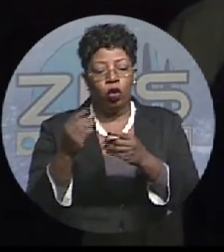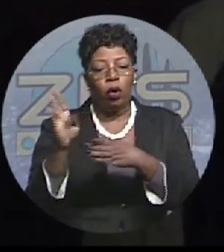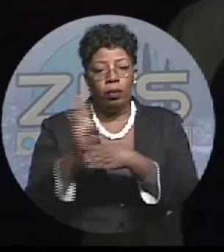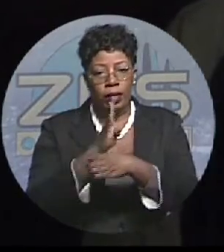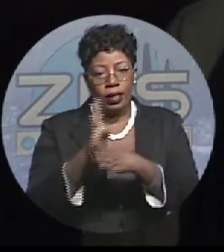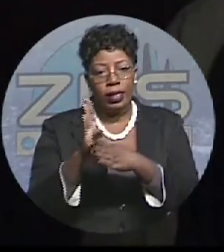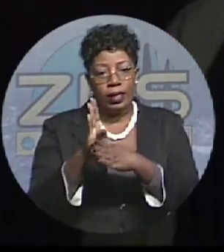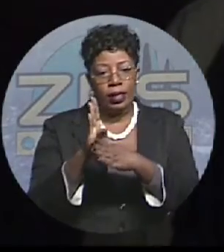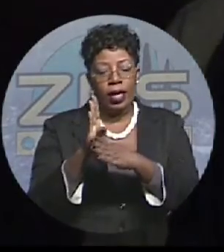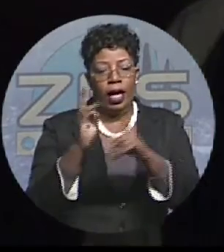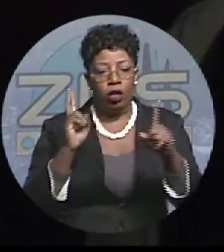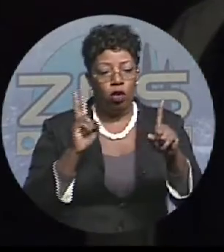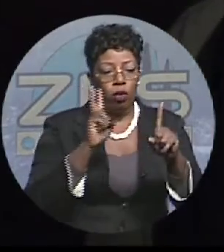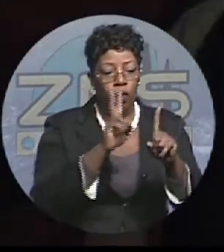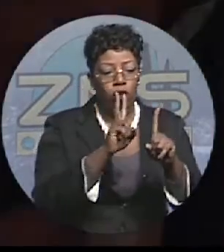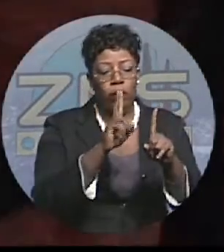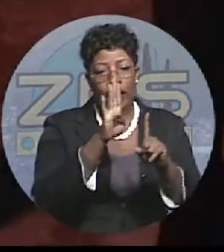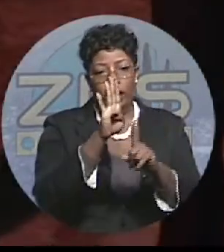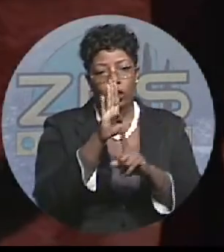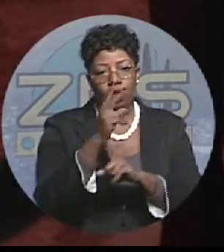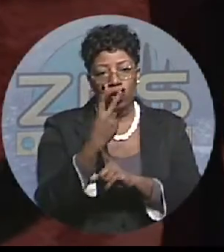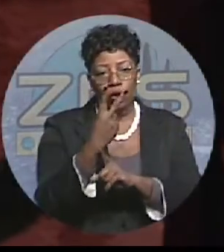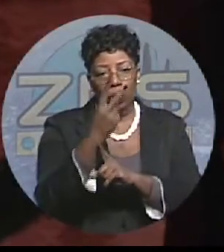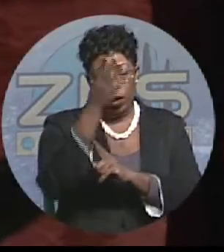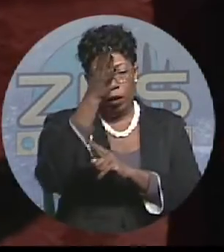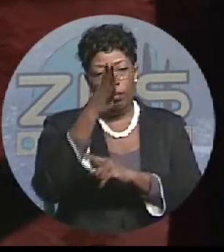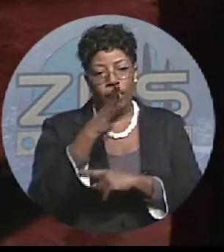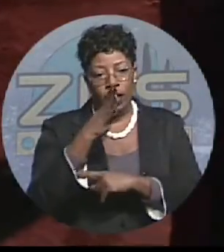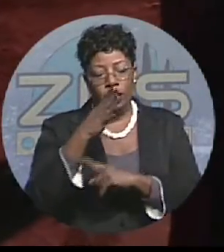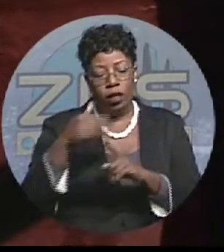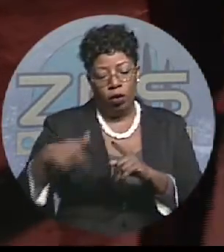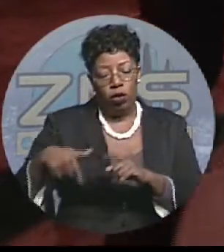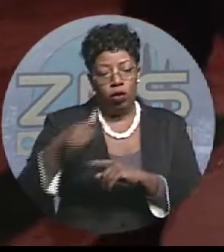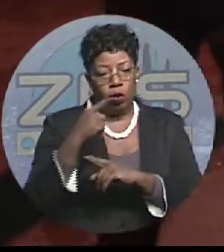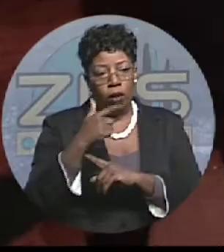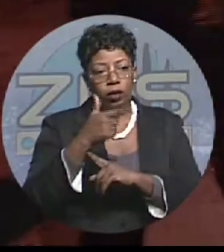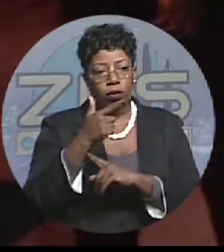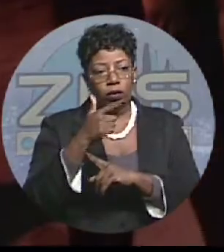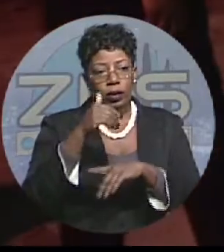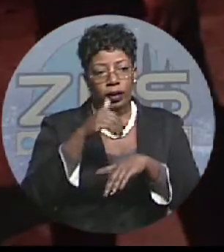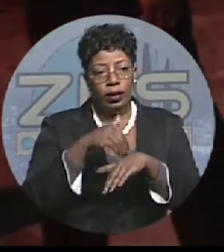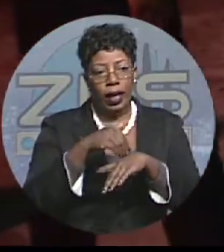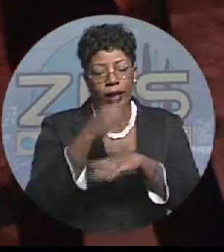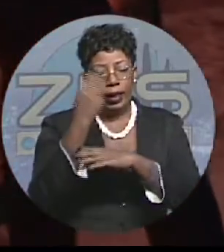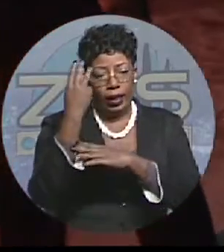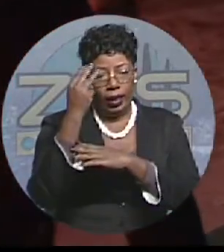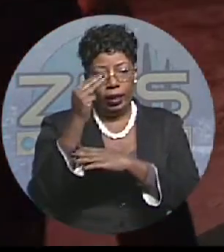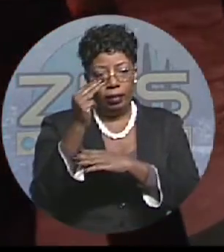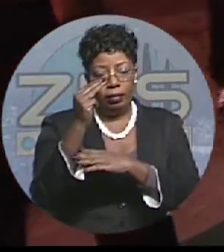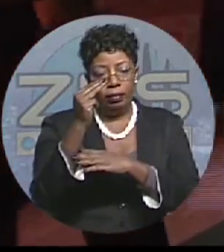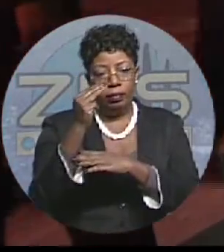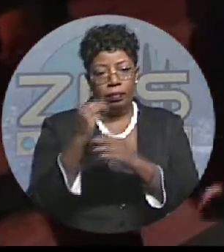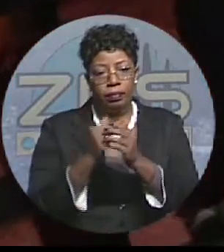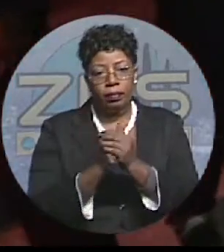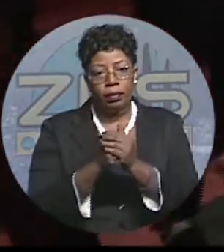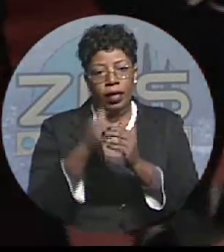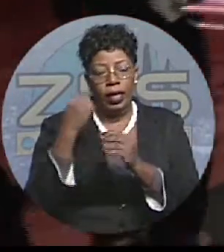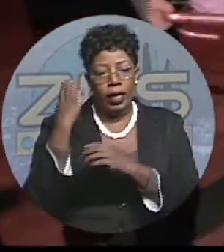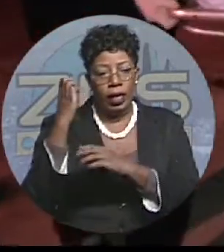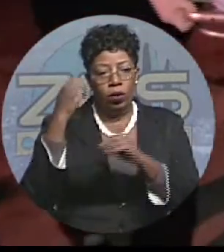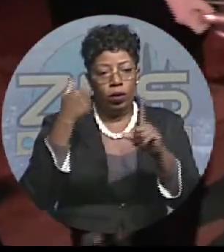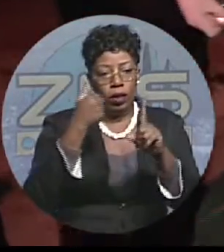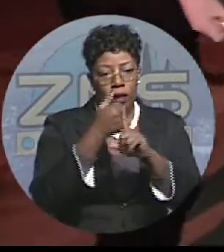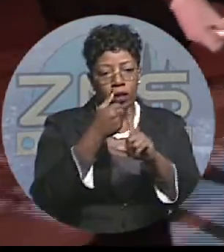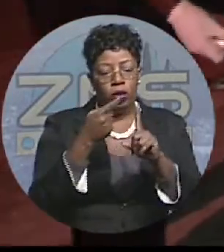2 males who produced firearms and discharged several shots in his direction. He was struck to the